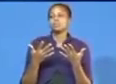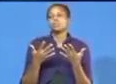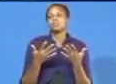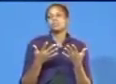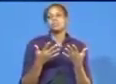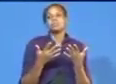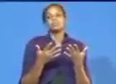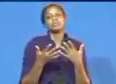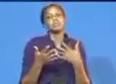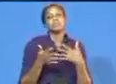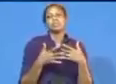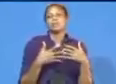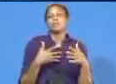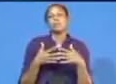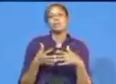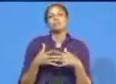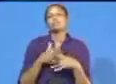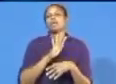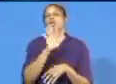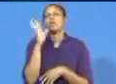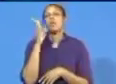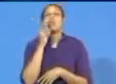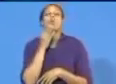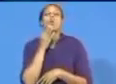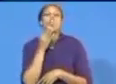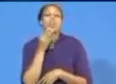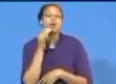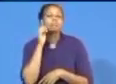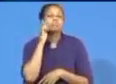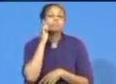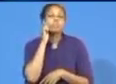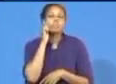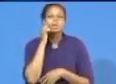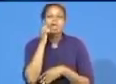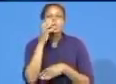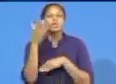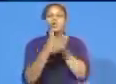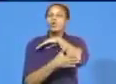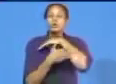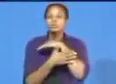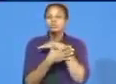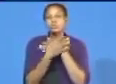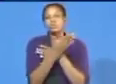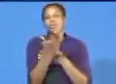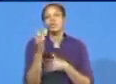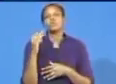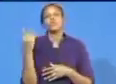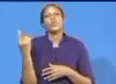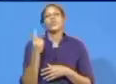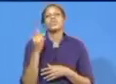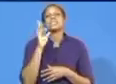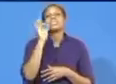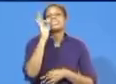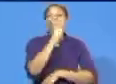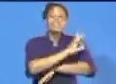that regardless of your color, regardless of your country, there are only 7 days to your